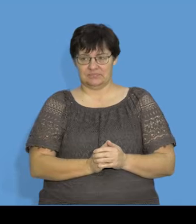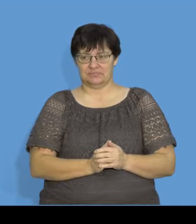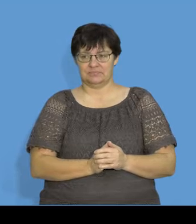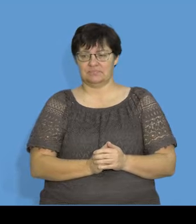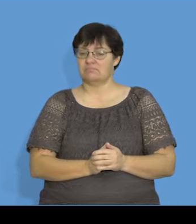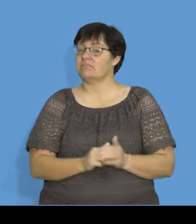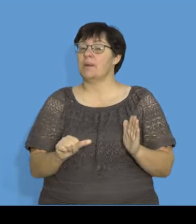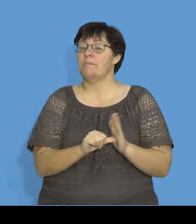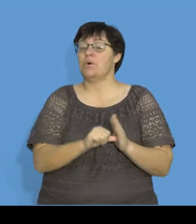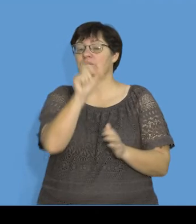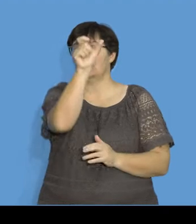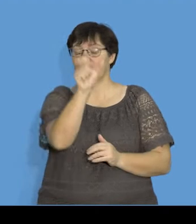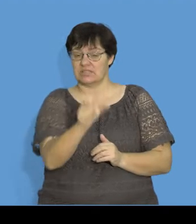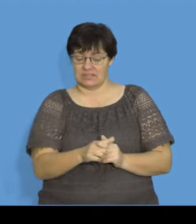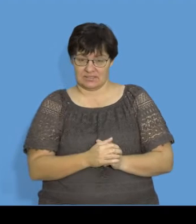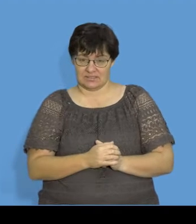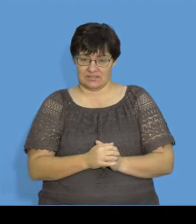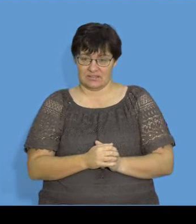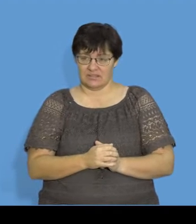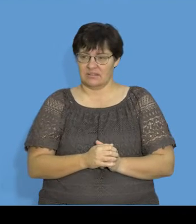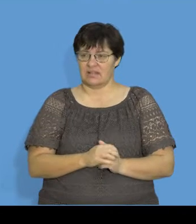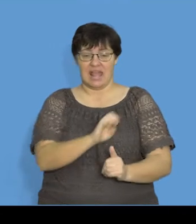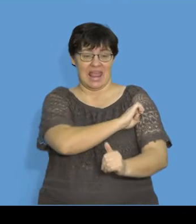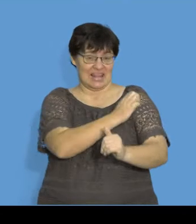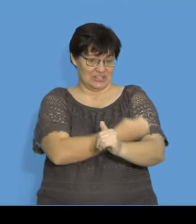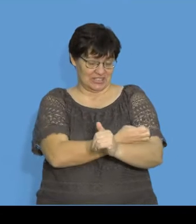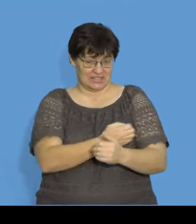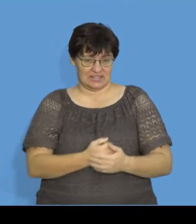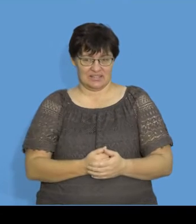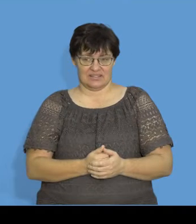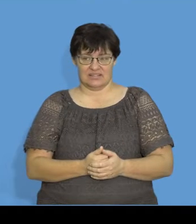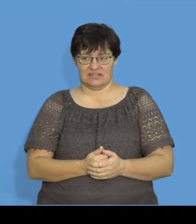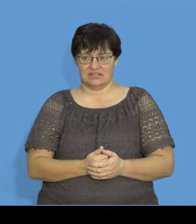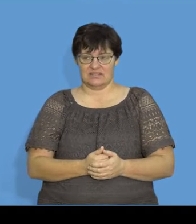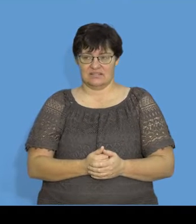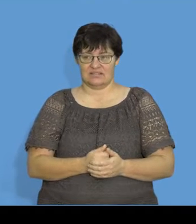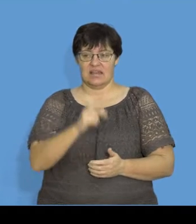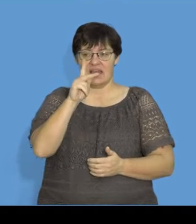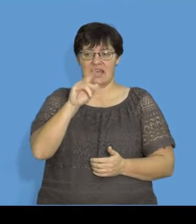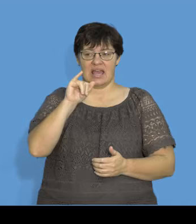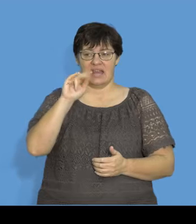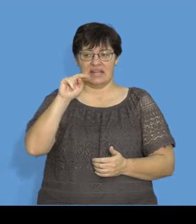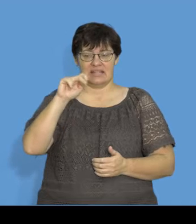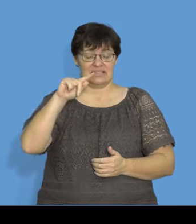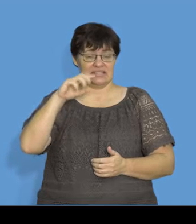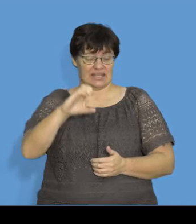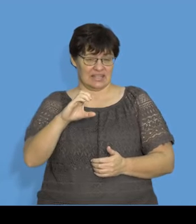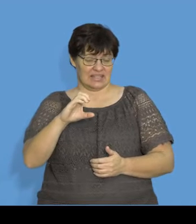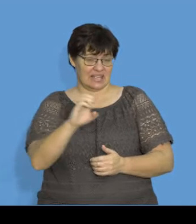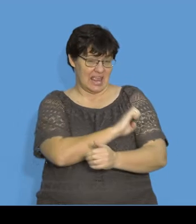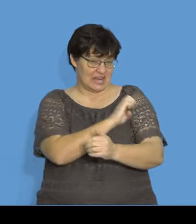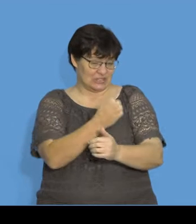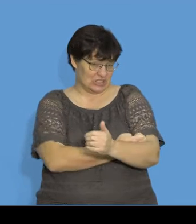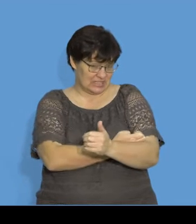What are our keywords? Energy, okay. Kinetic energy, hopefully you've heard about